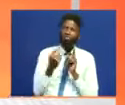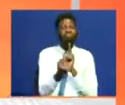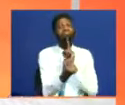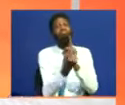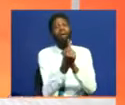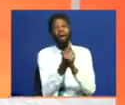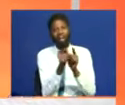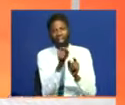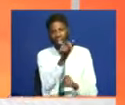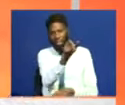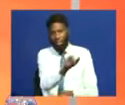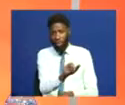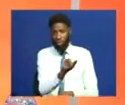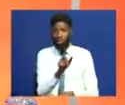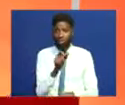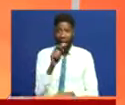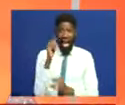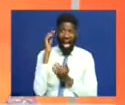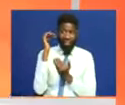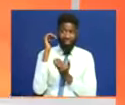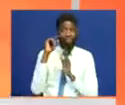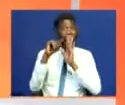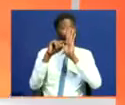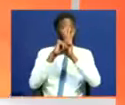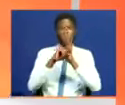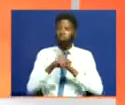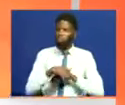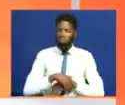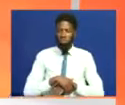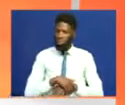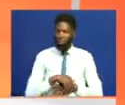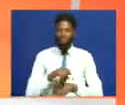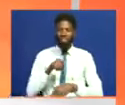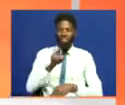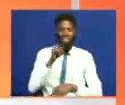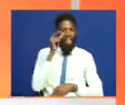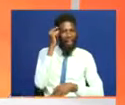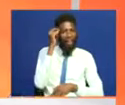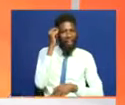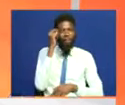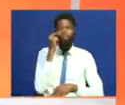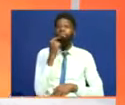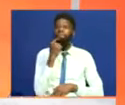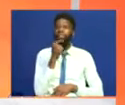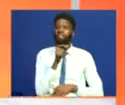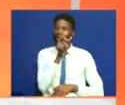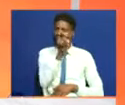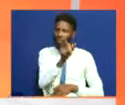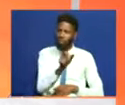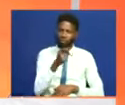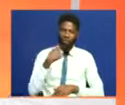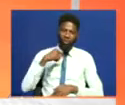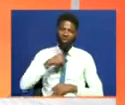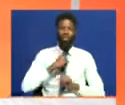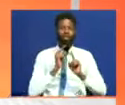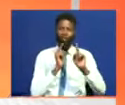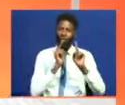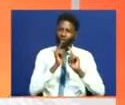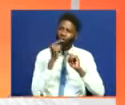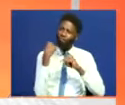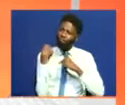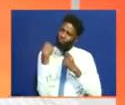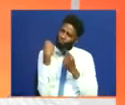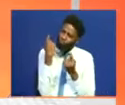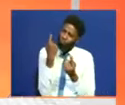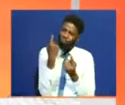up like that. She didn't expect. She was maybe seeking and thought that, wow, this person who've been talking so nice, maybe I've found the